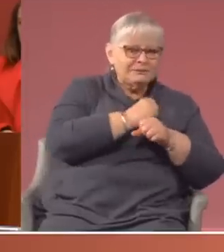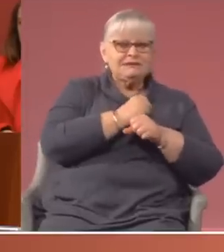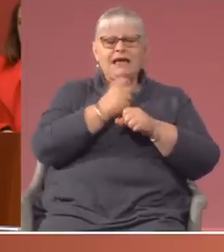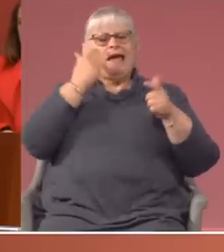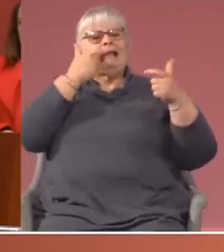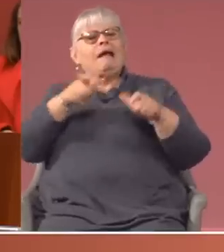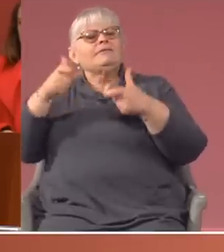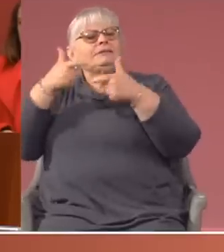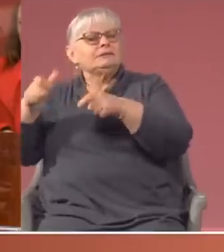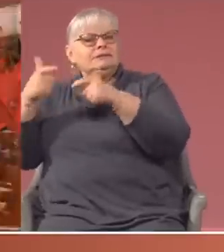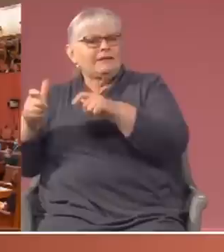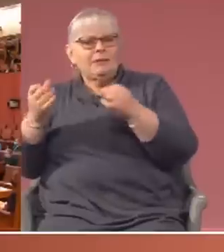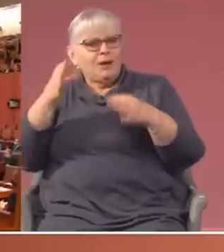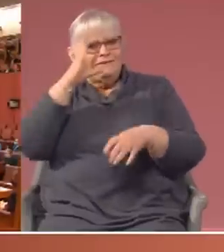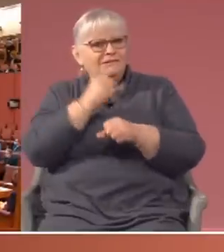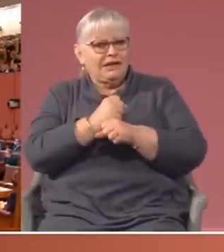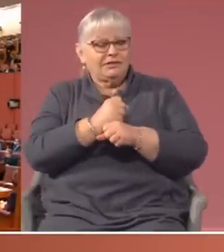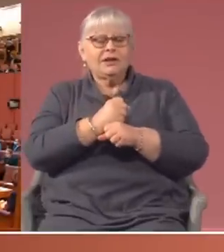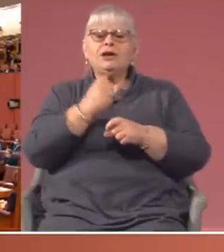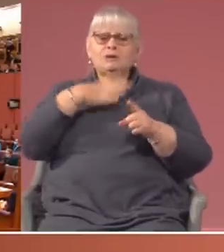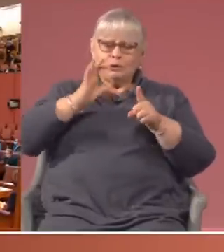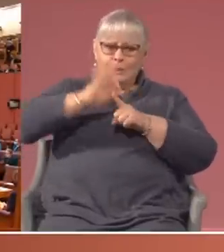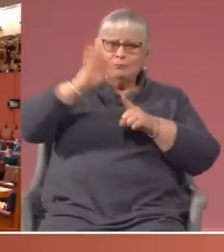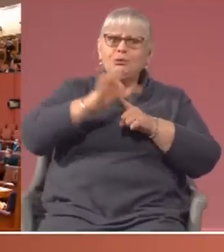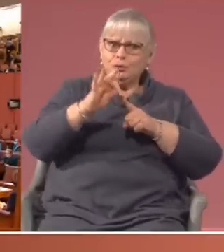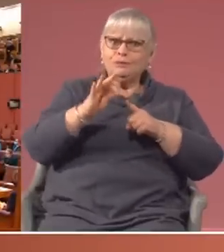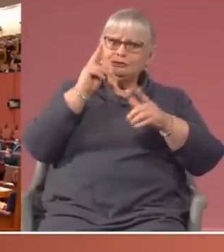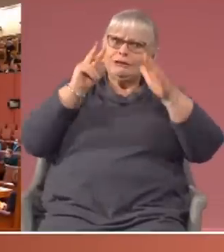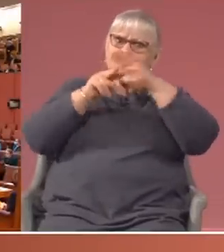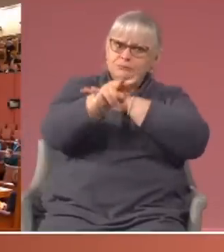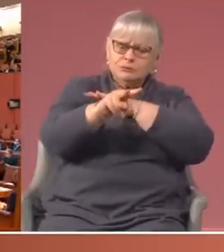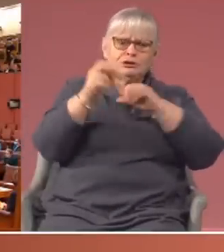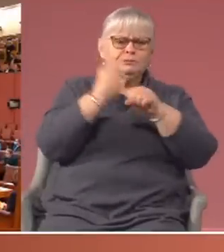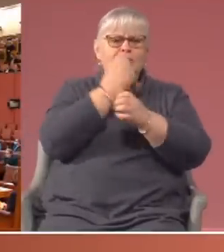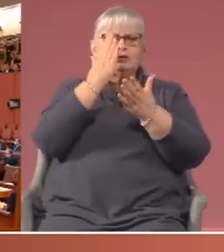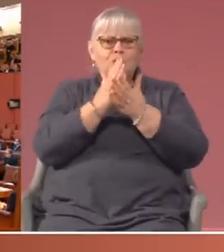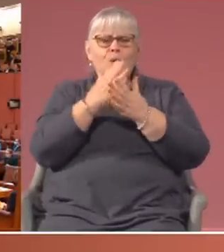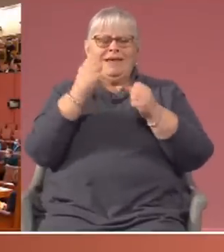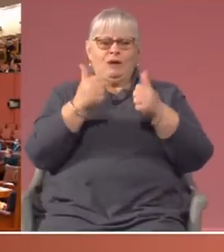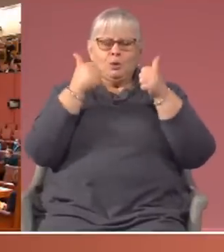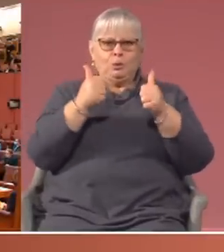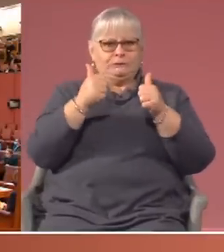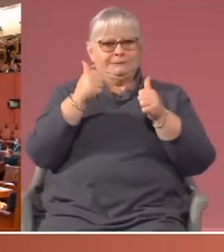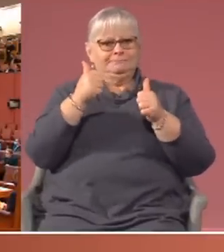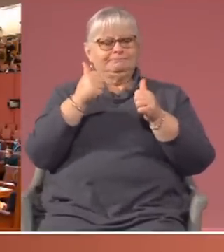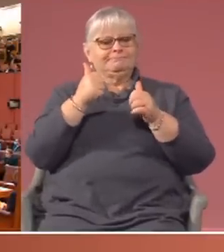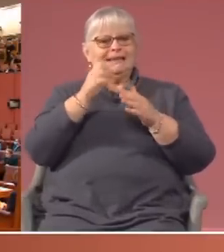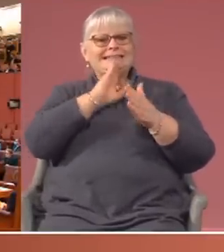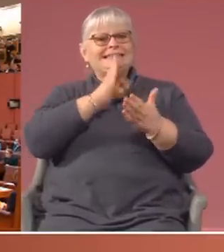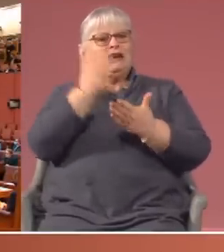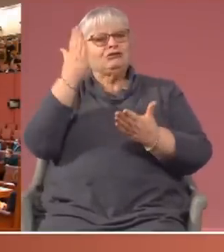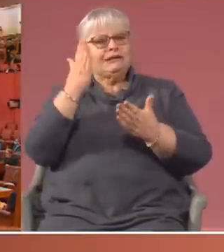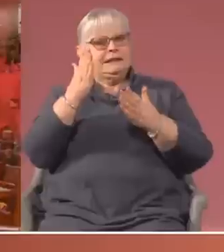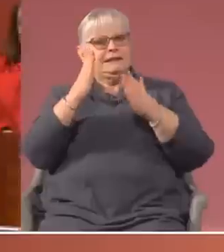governance. From increasing transparency to the implementation of a robust integrity commission, to reforming political